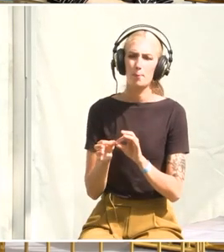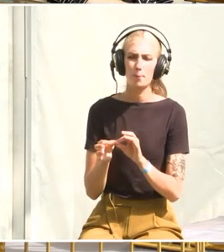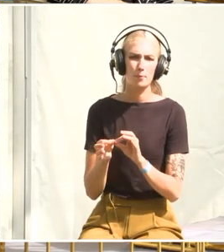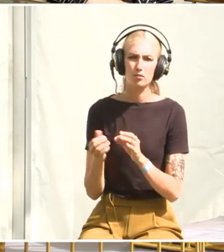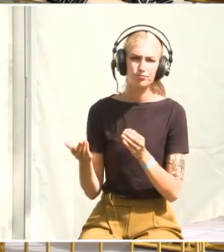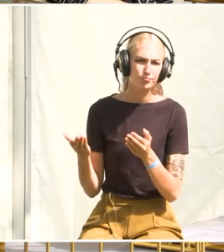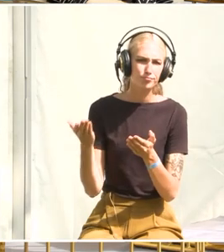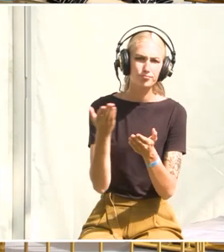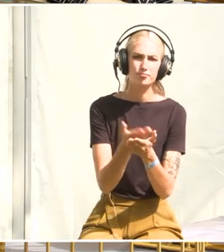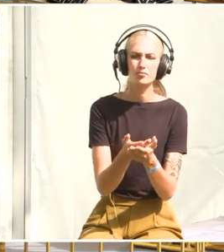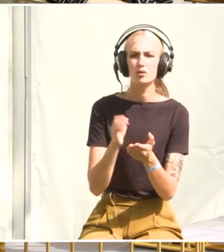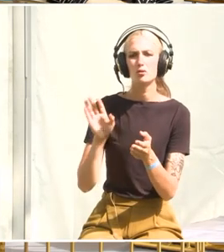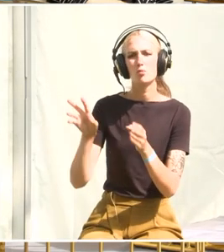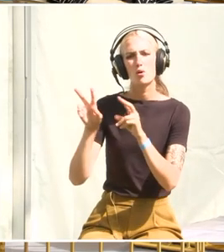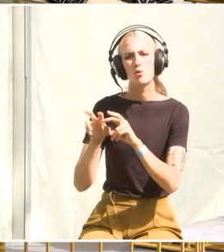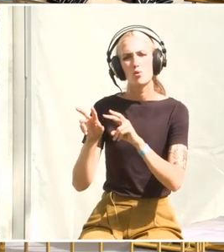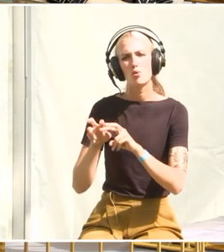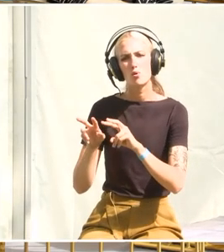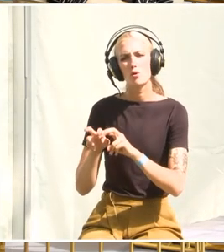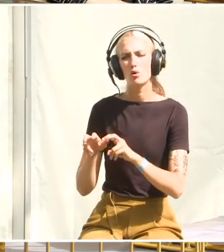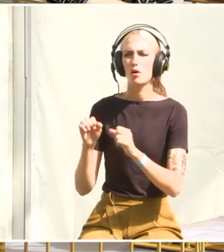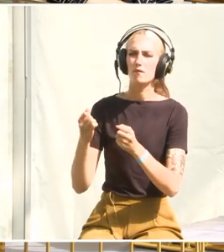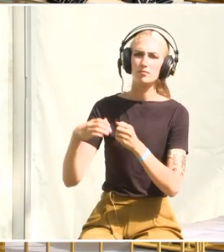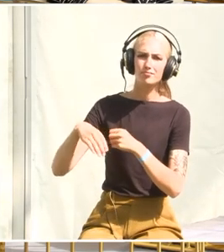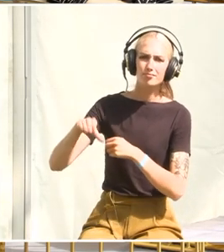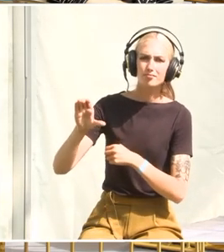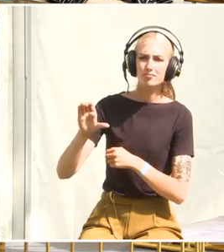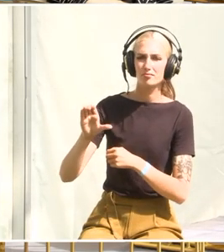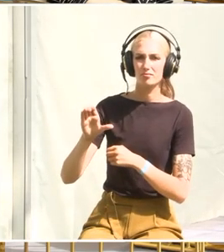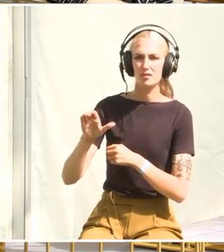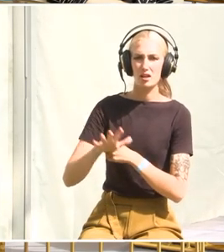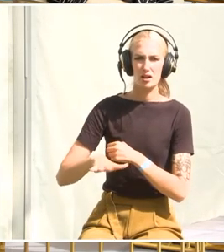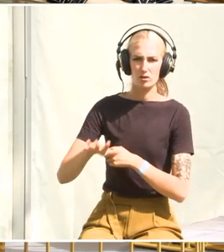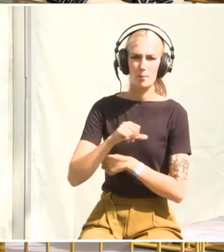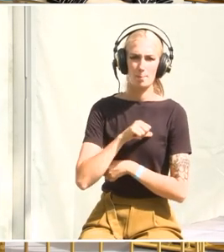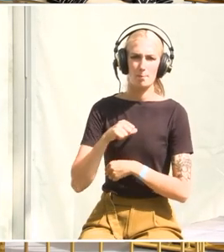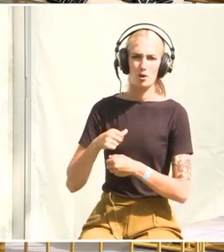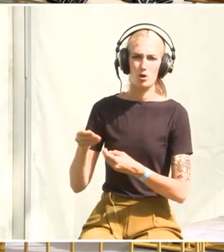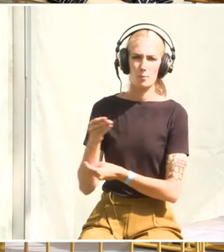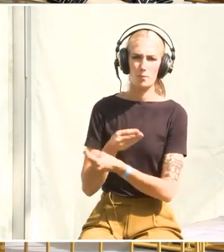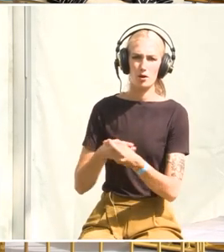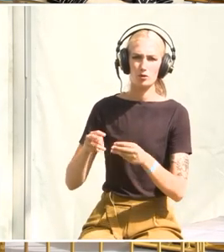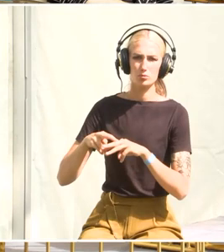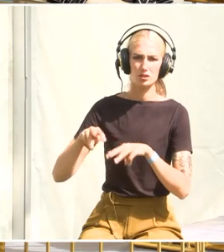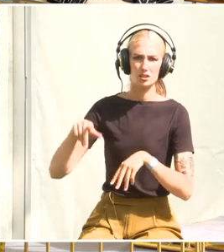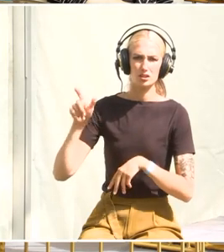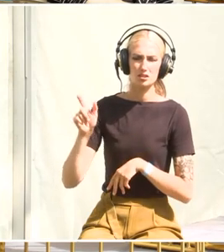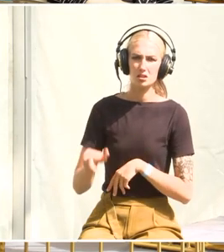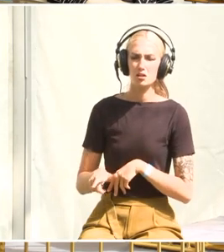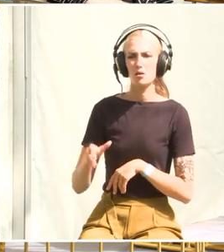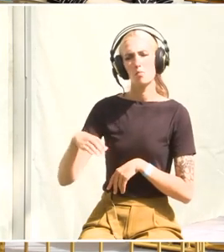bring along from these studies to your current post as a Minister of Regional Affairs and Agriculture? I